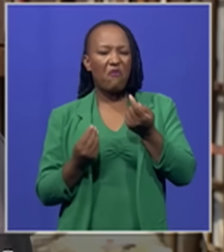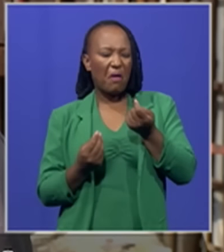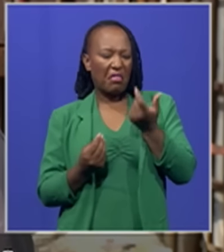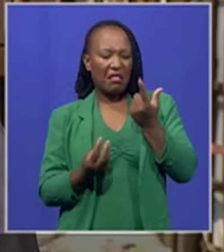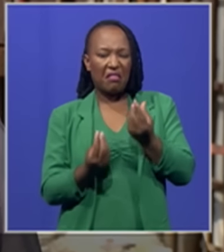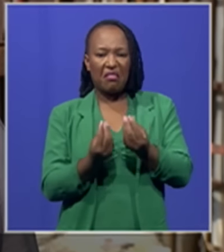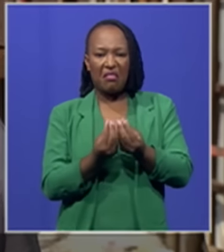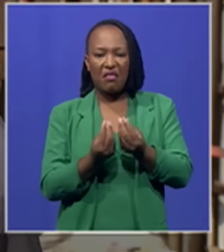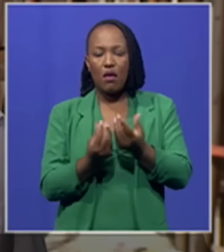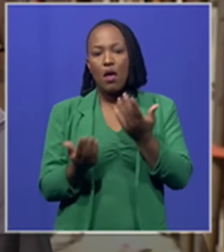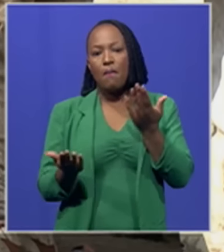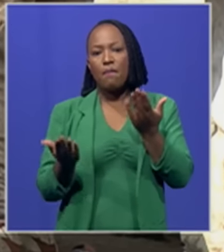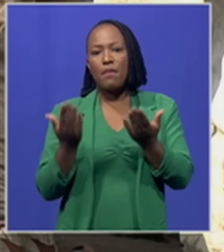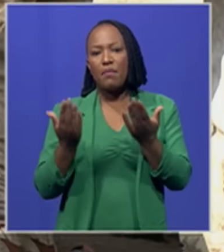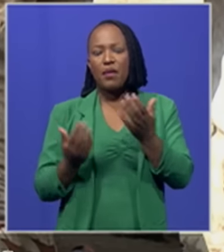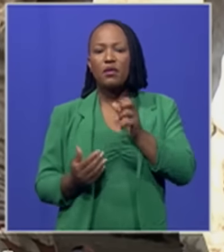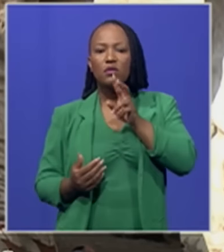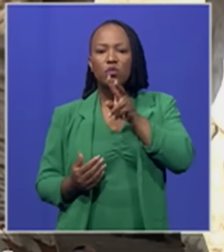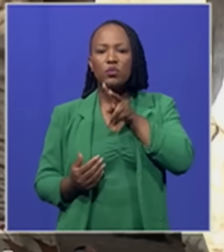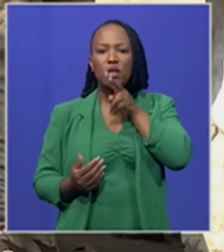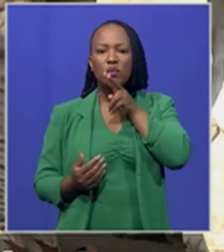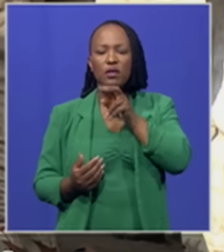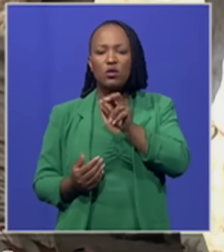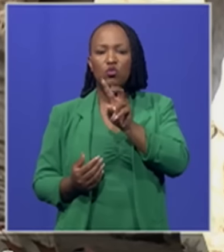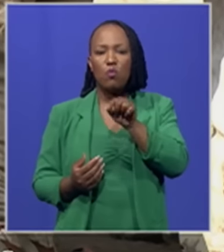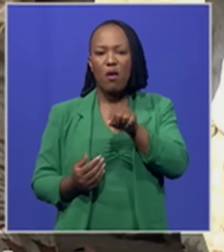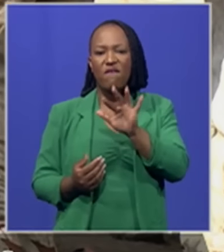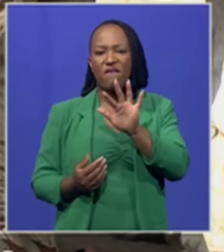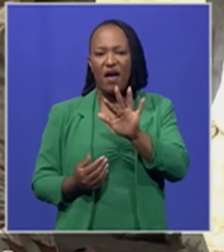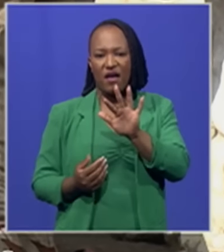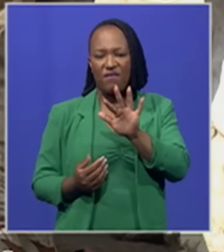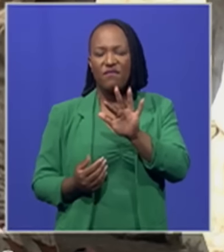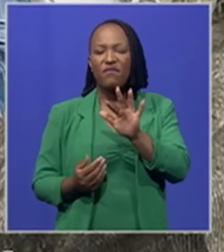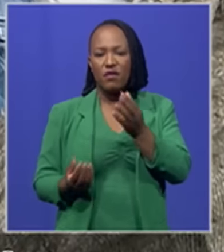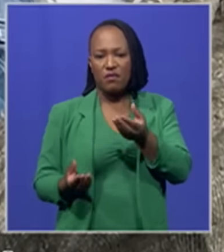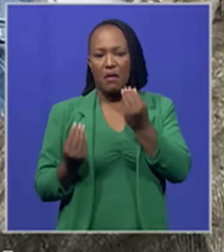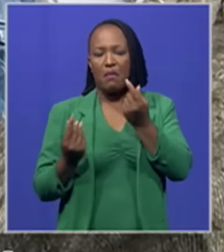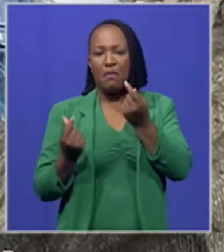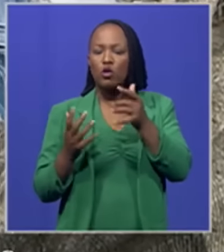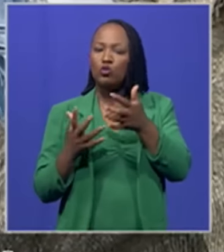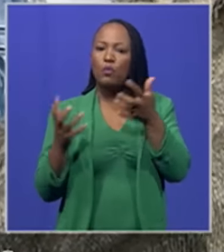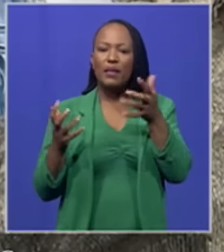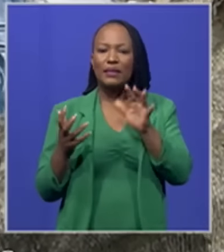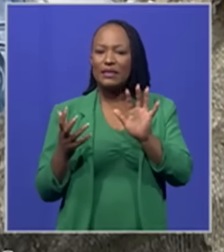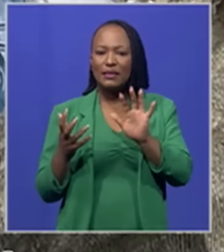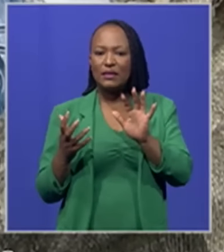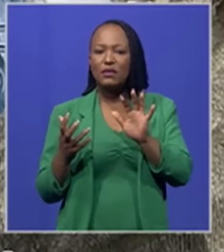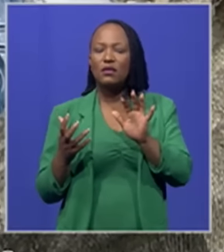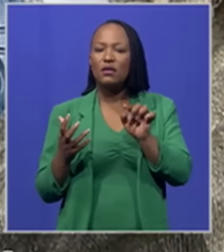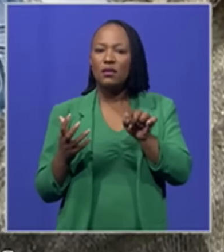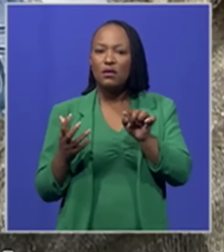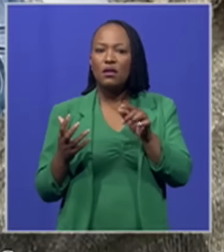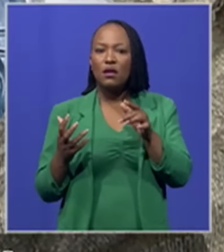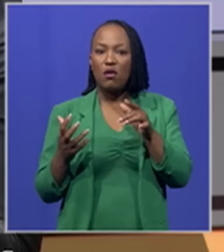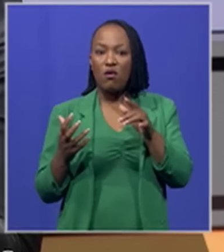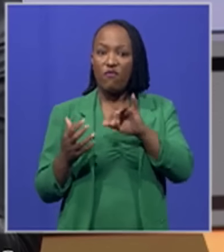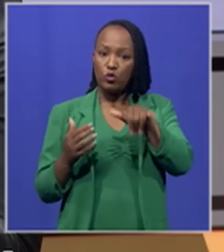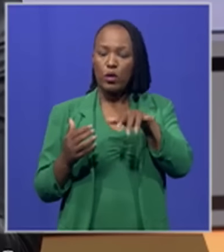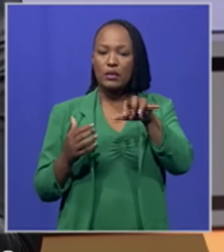Maybe per month, maybe 2,000 or 2.5, like that. It's not too much. Just to promote to clean the